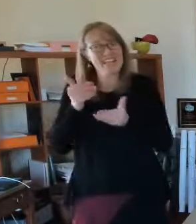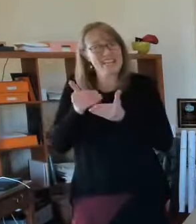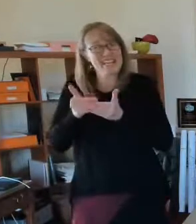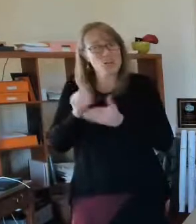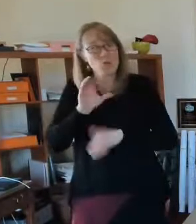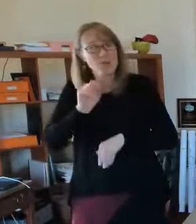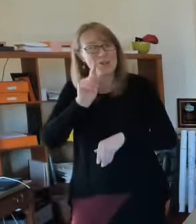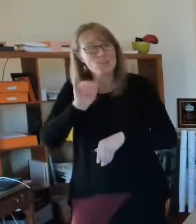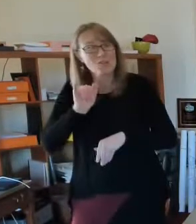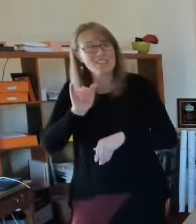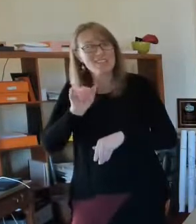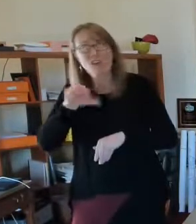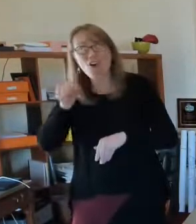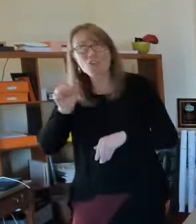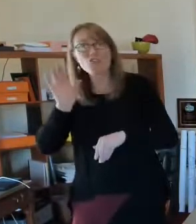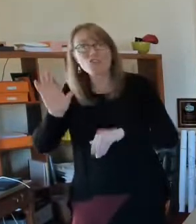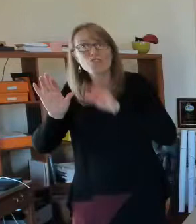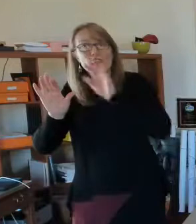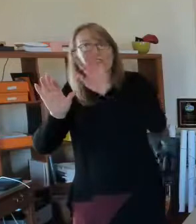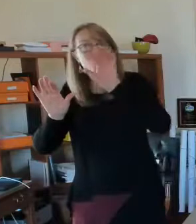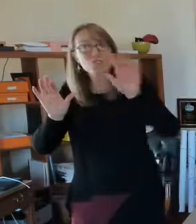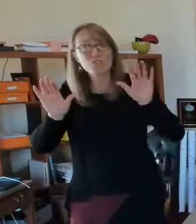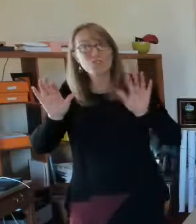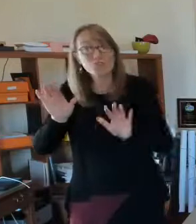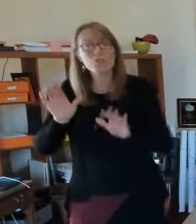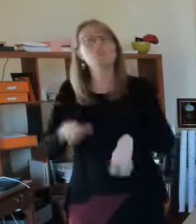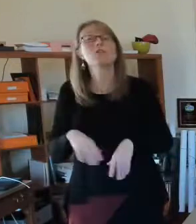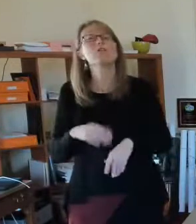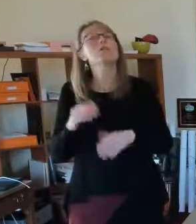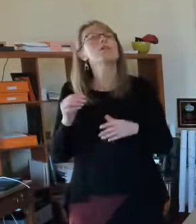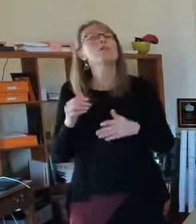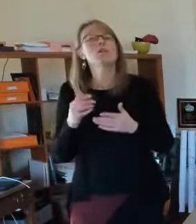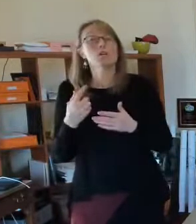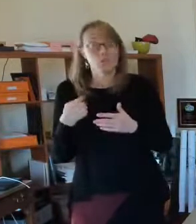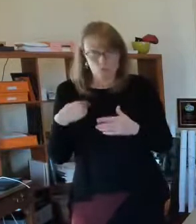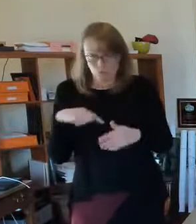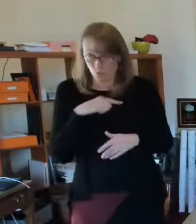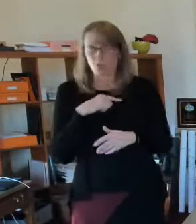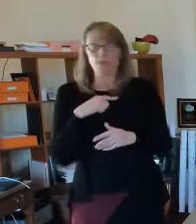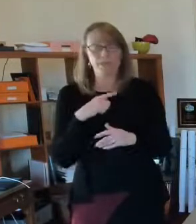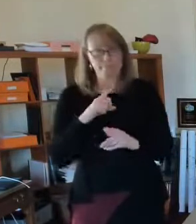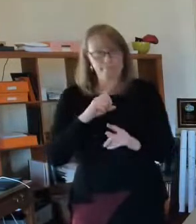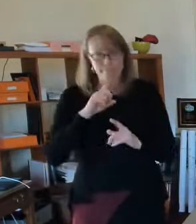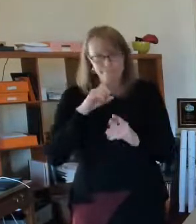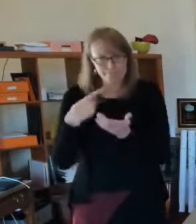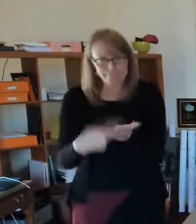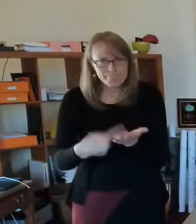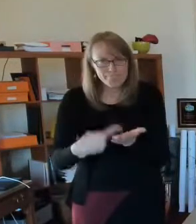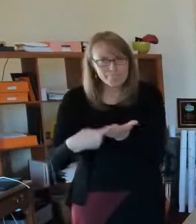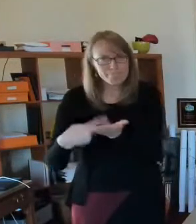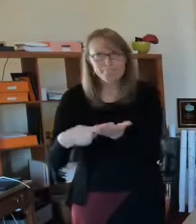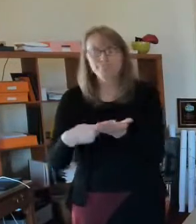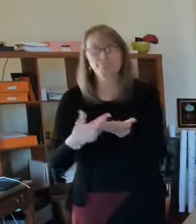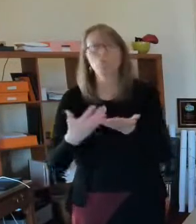systems to put some measures in place that, one, we think people will follow